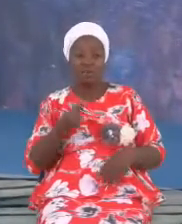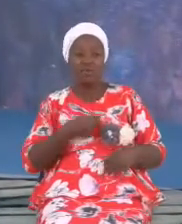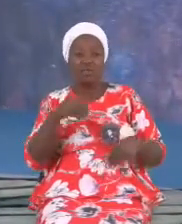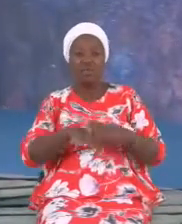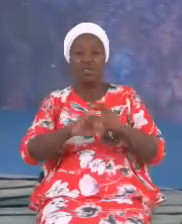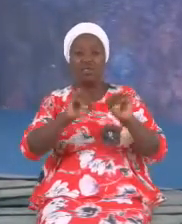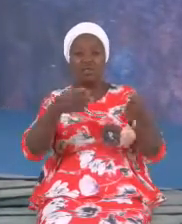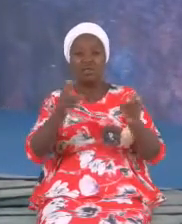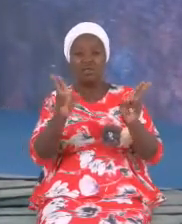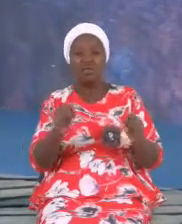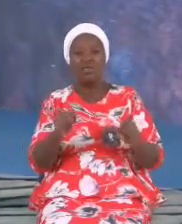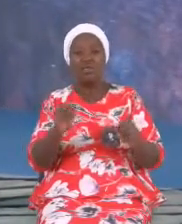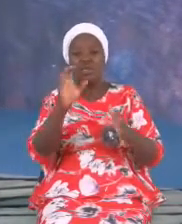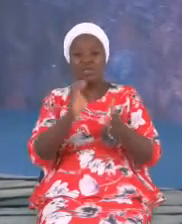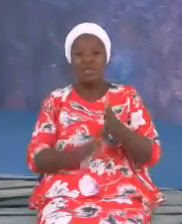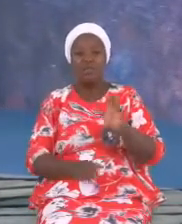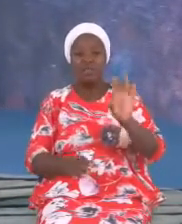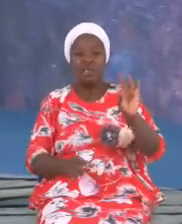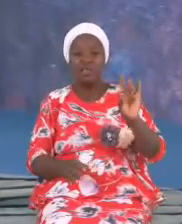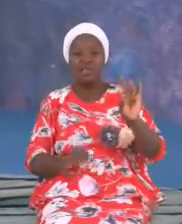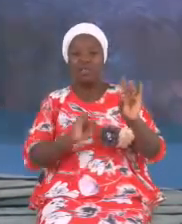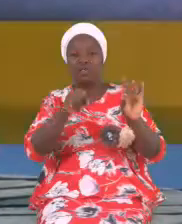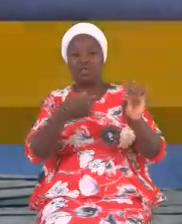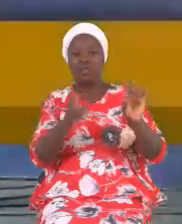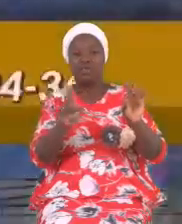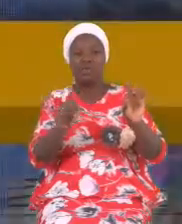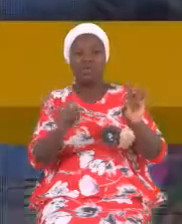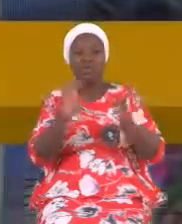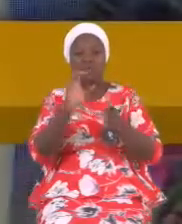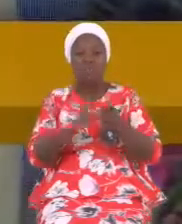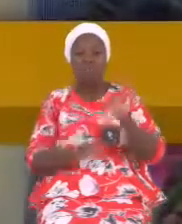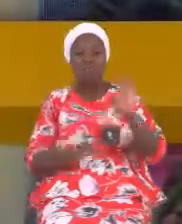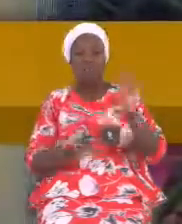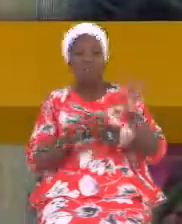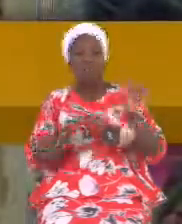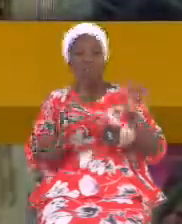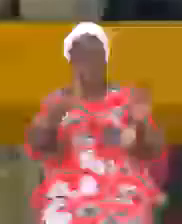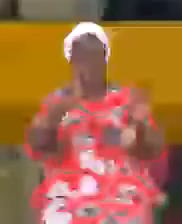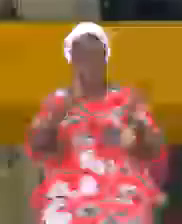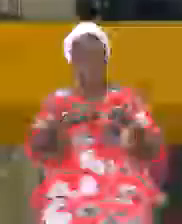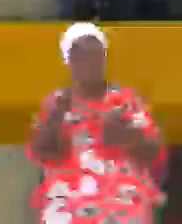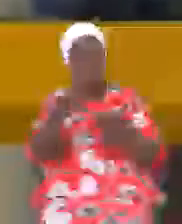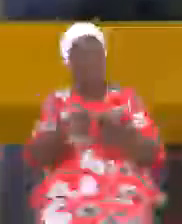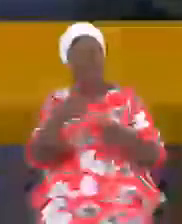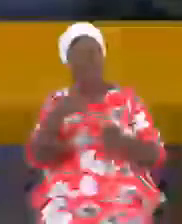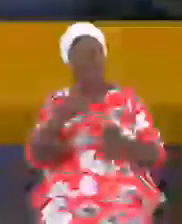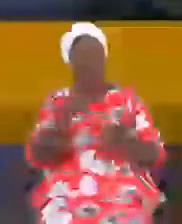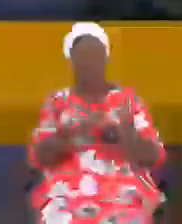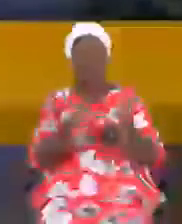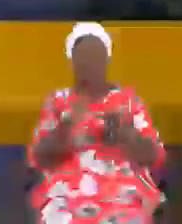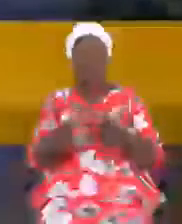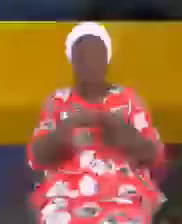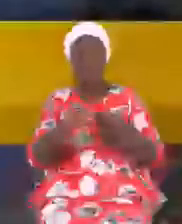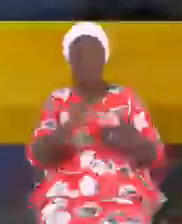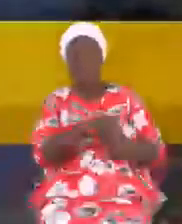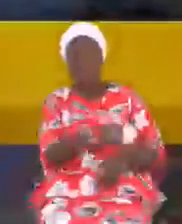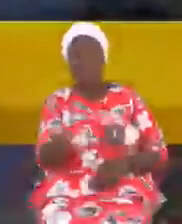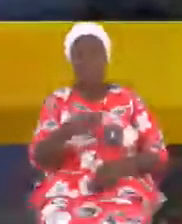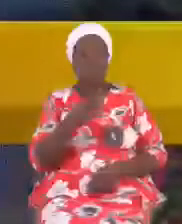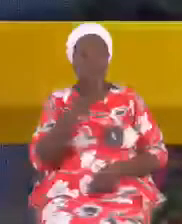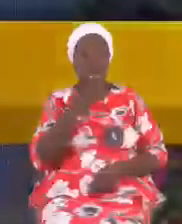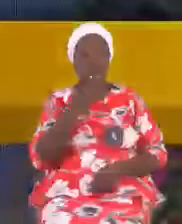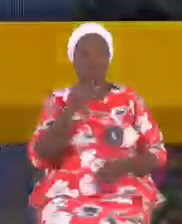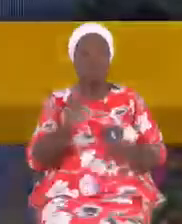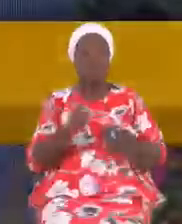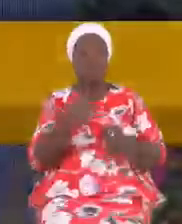John chapter 8, verse 31. Then said Jesus to those Jews which believed